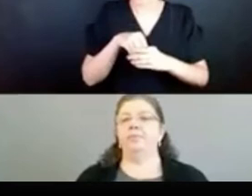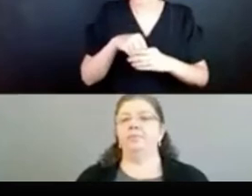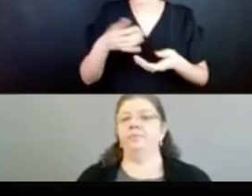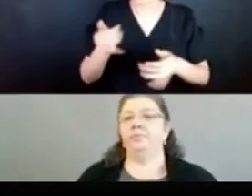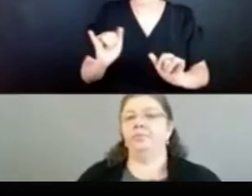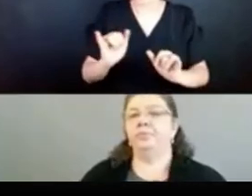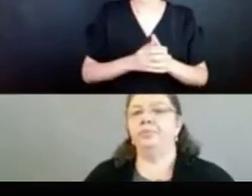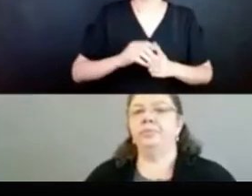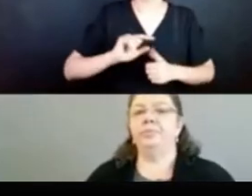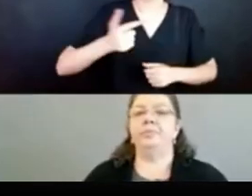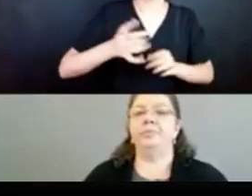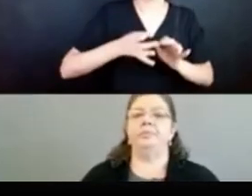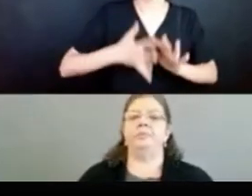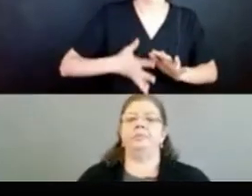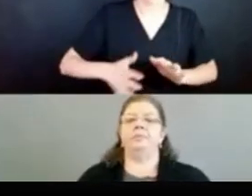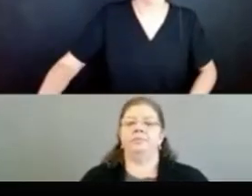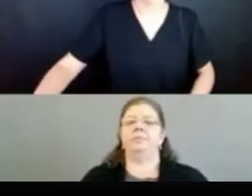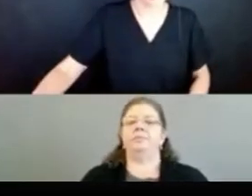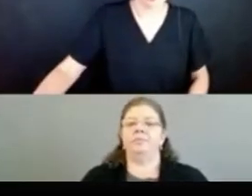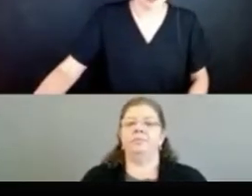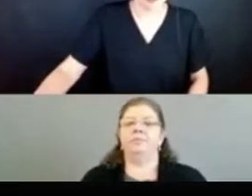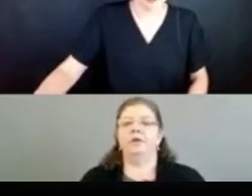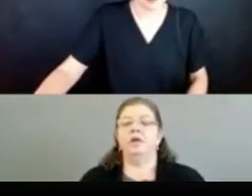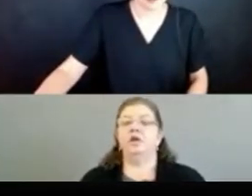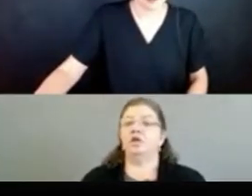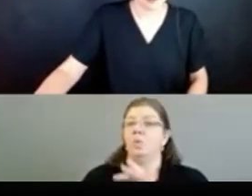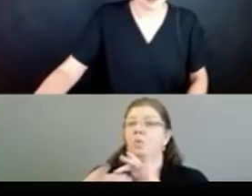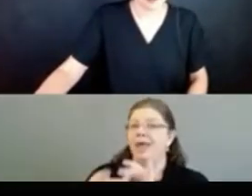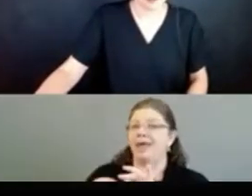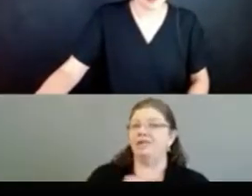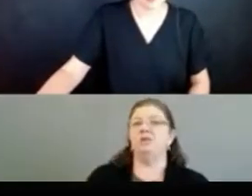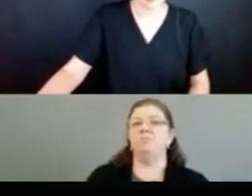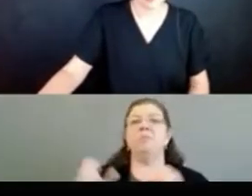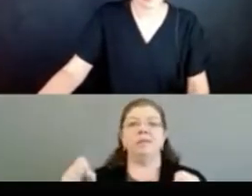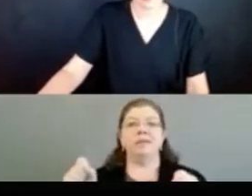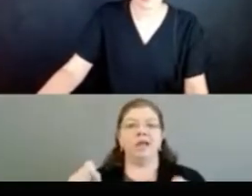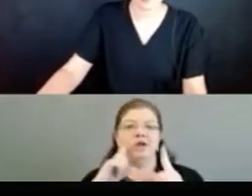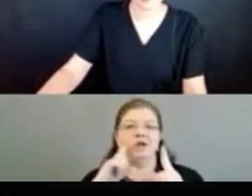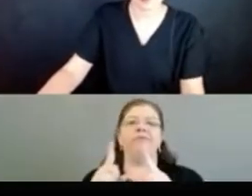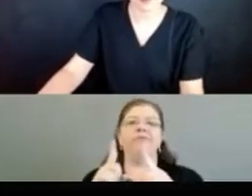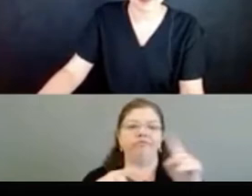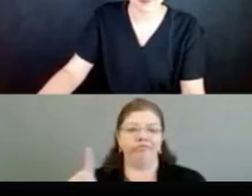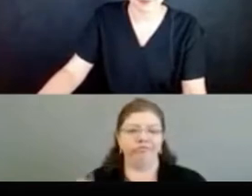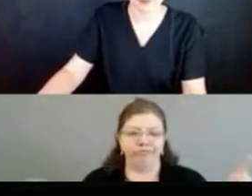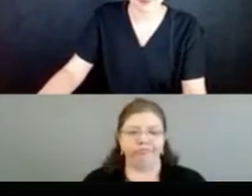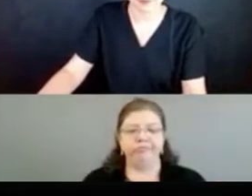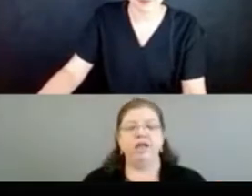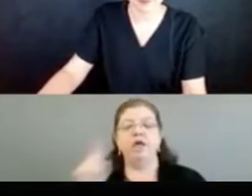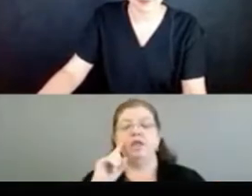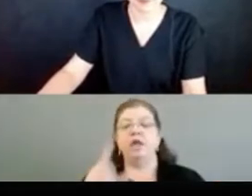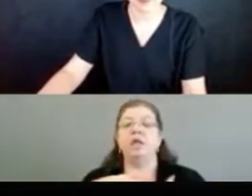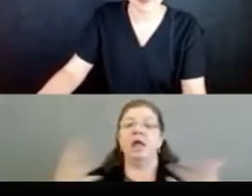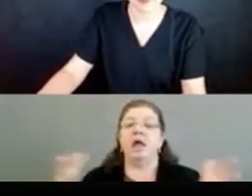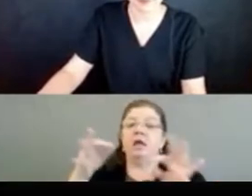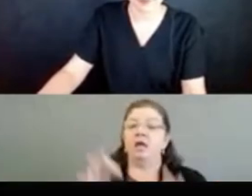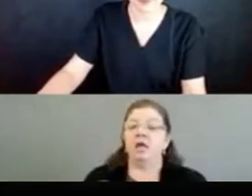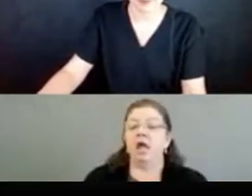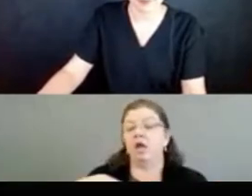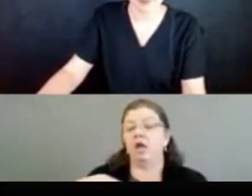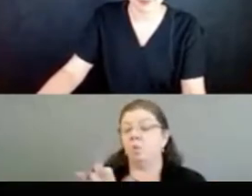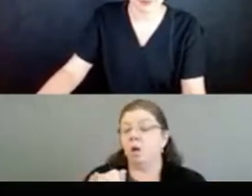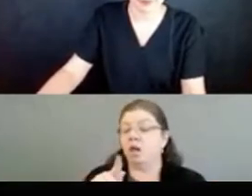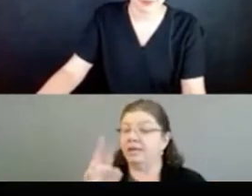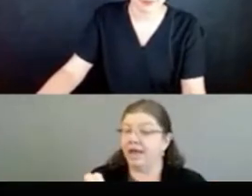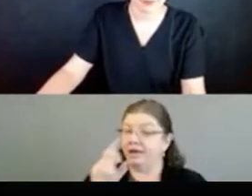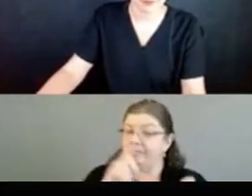librarians. So relationships are a potential source of variation. And there's an extensive tradition in qualitative research of looking at how interactions